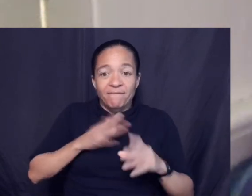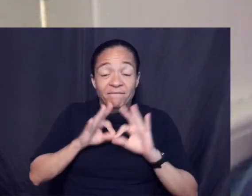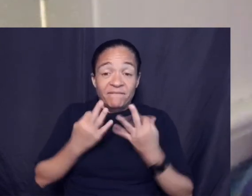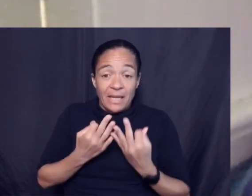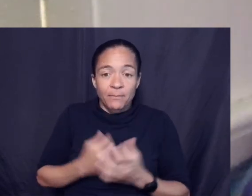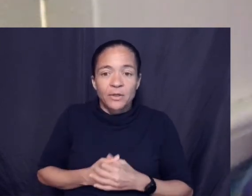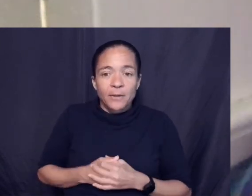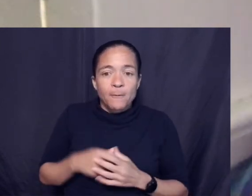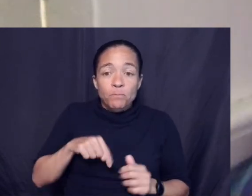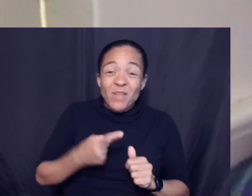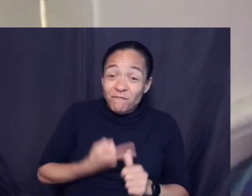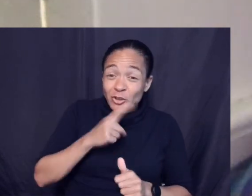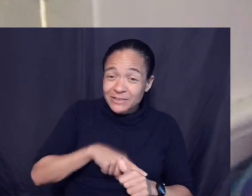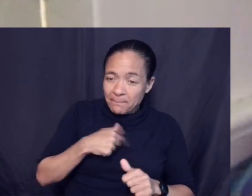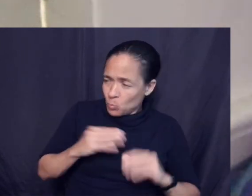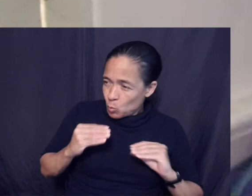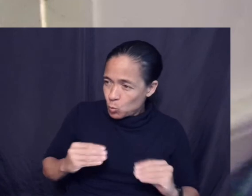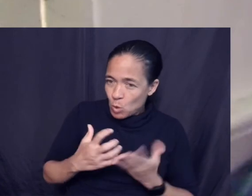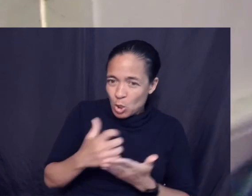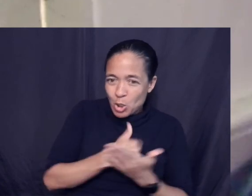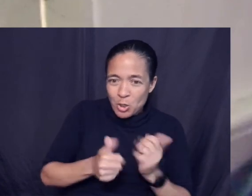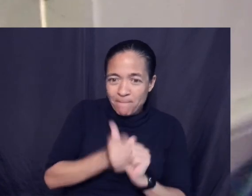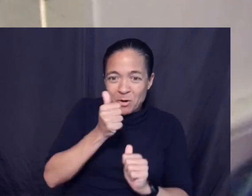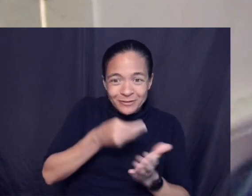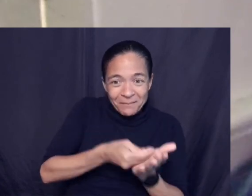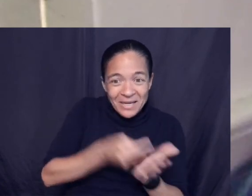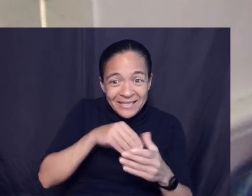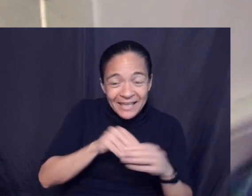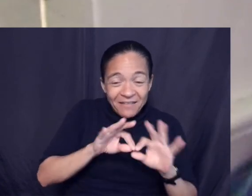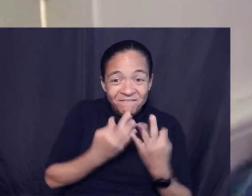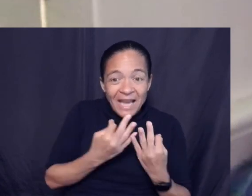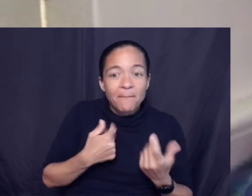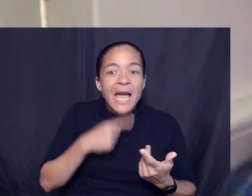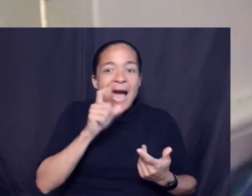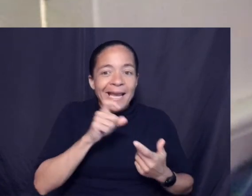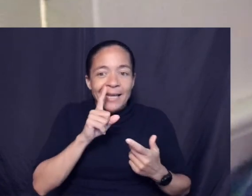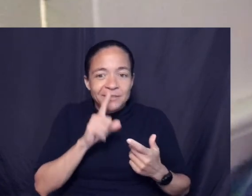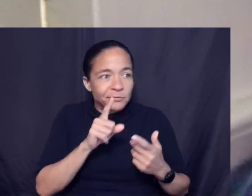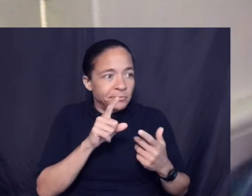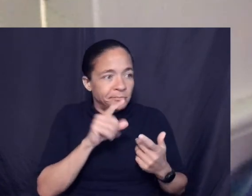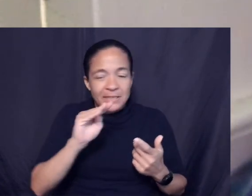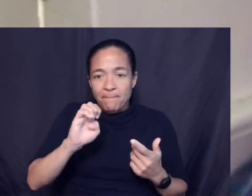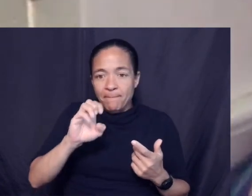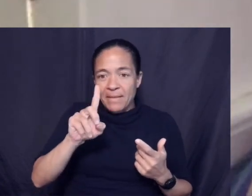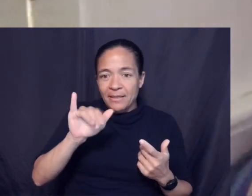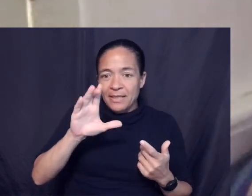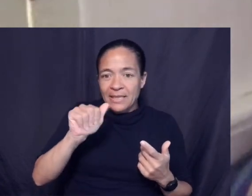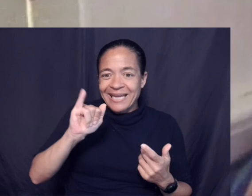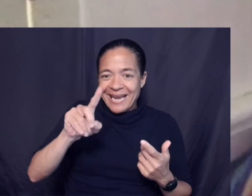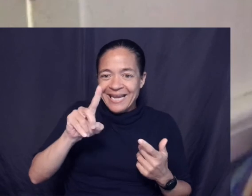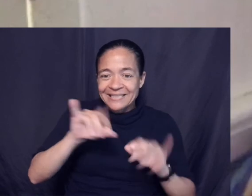first time in not being a breadwinner, I had to then, start navigating the Medicaid system in